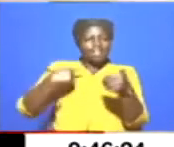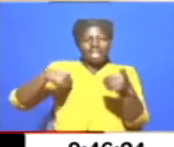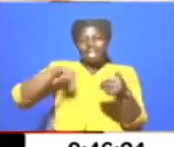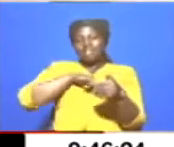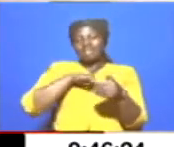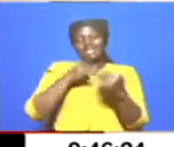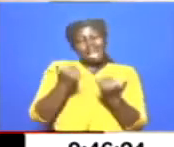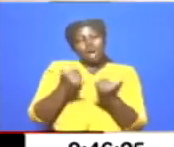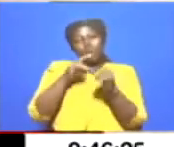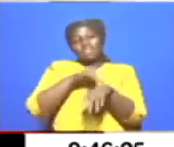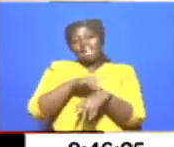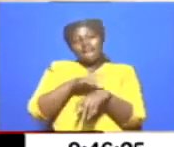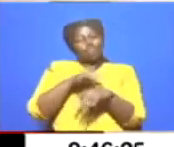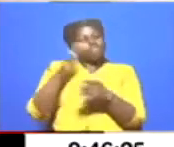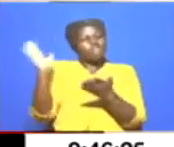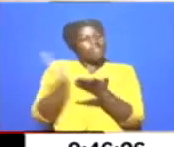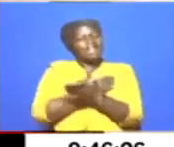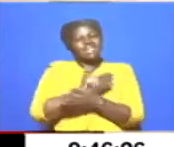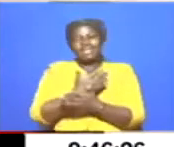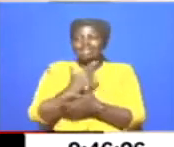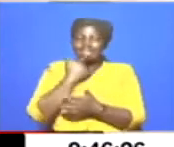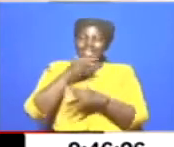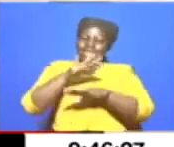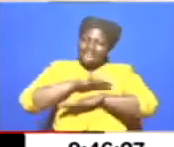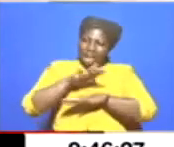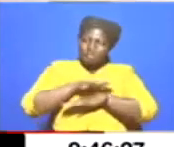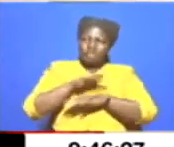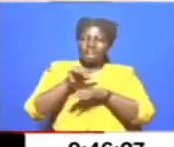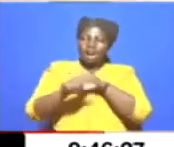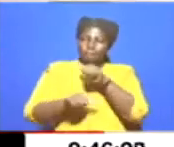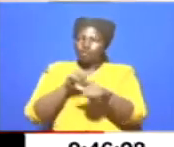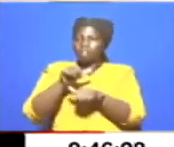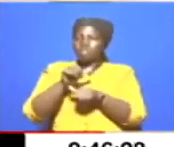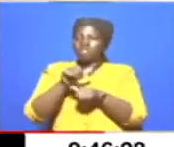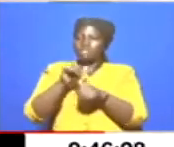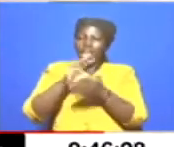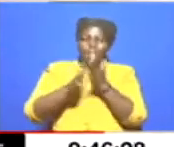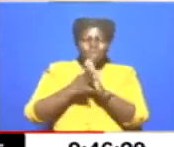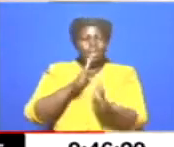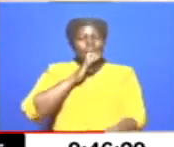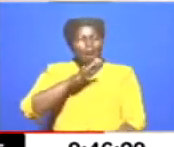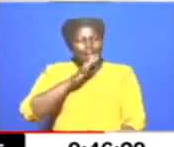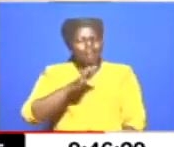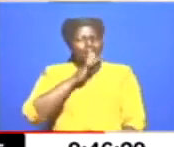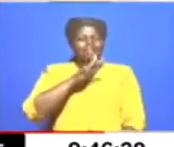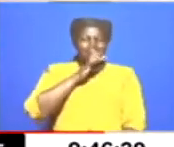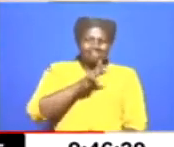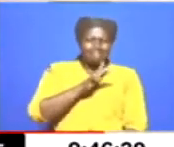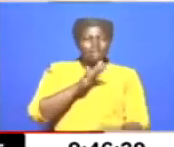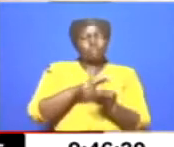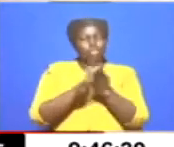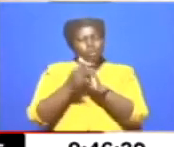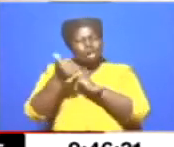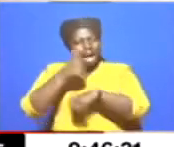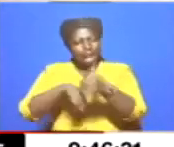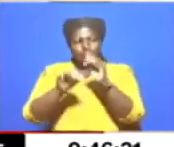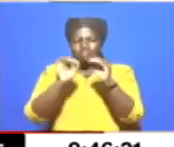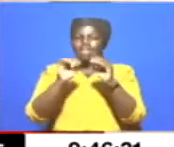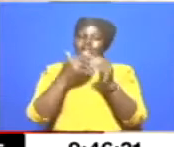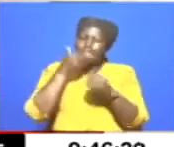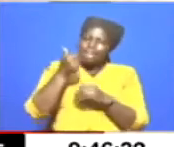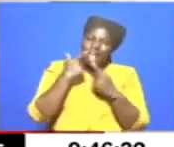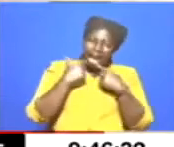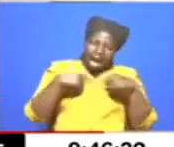enough is enough about empty rhetoric and empty speeches. Either they declare East African Community is a